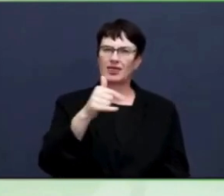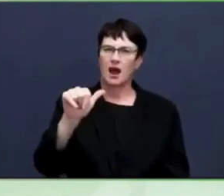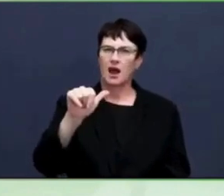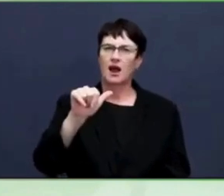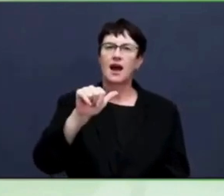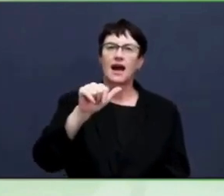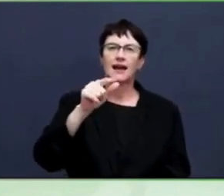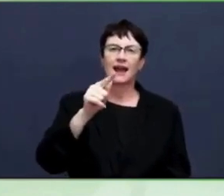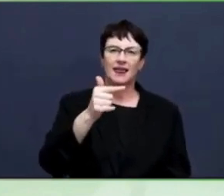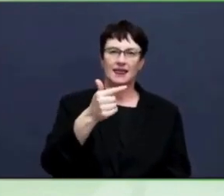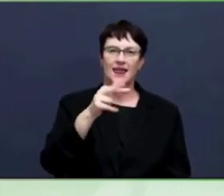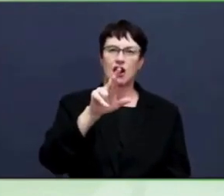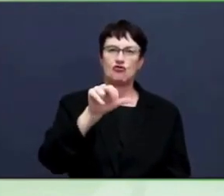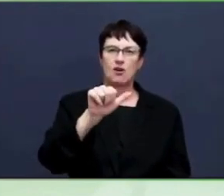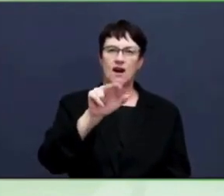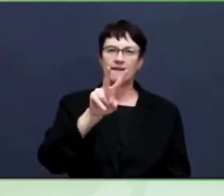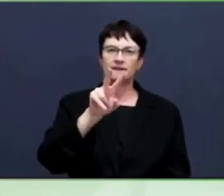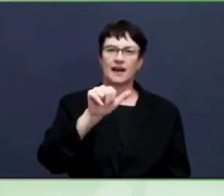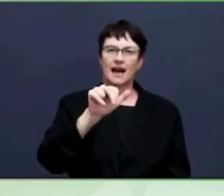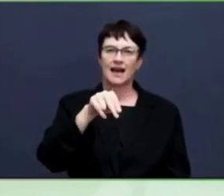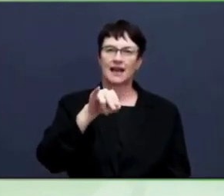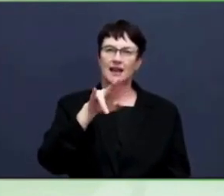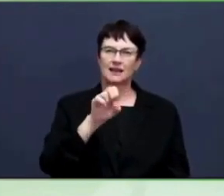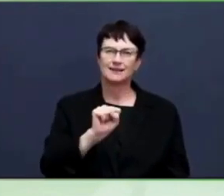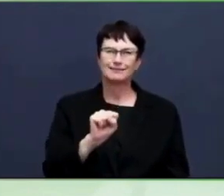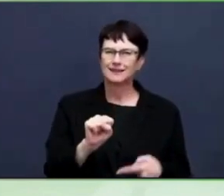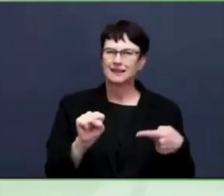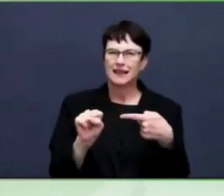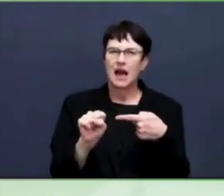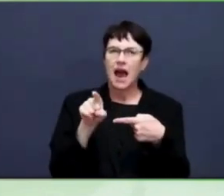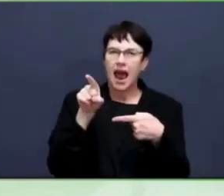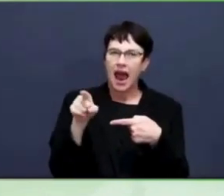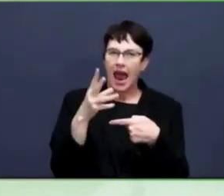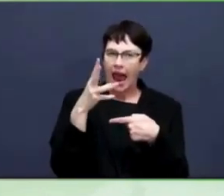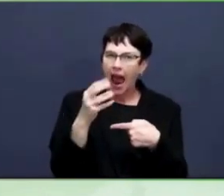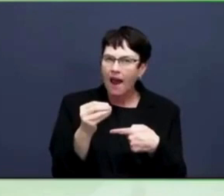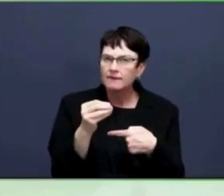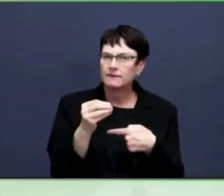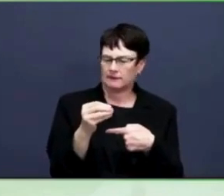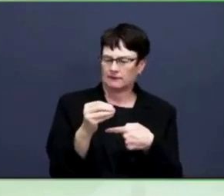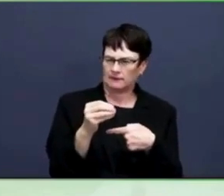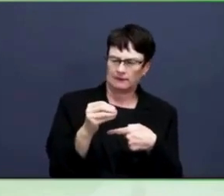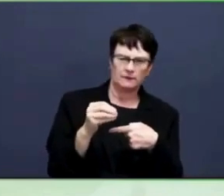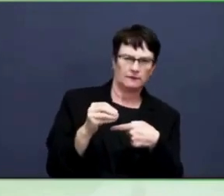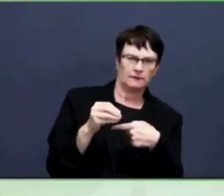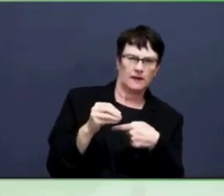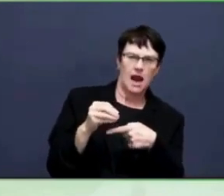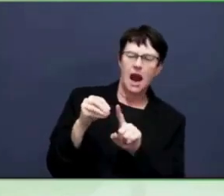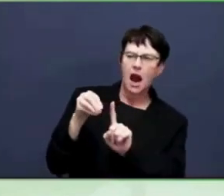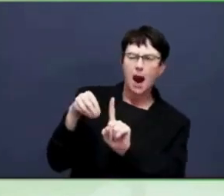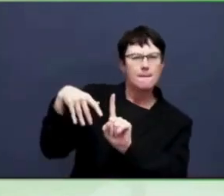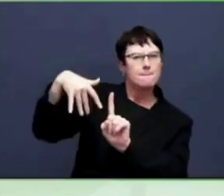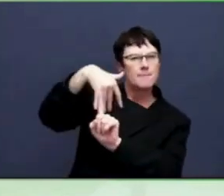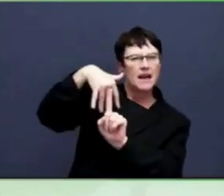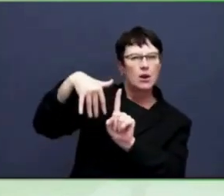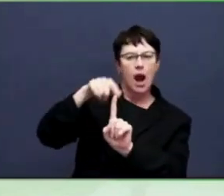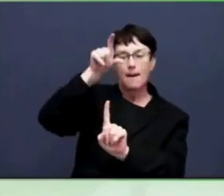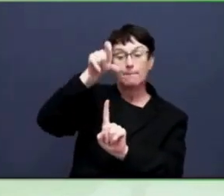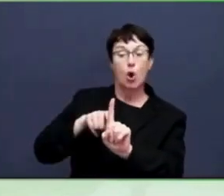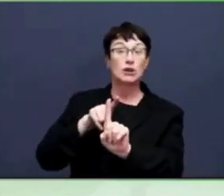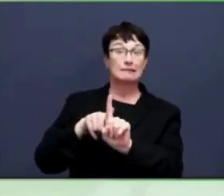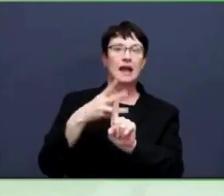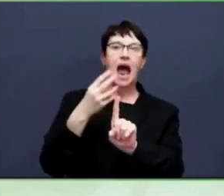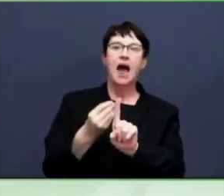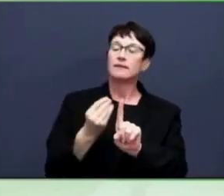you by video, and your personality score changes if they notice an oil painting behind you. Your personality score goes much better, by the way. If